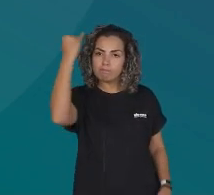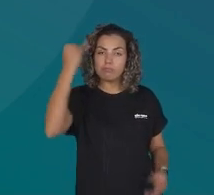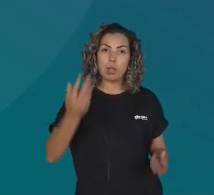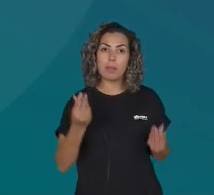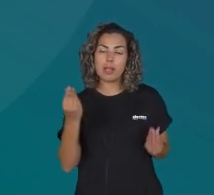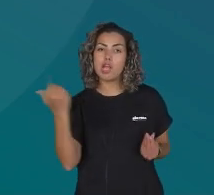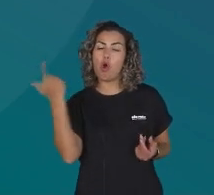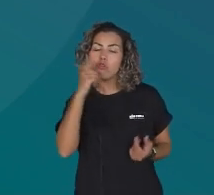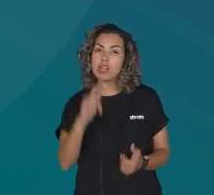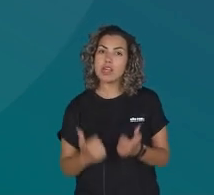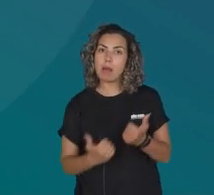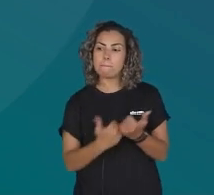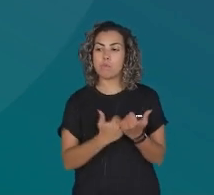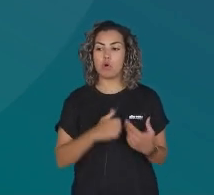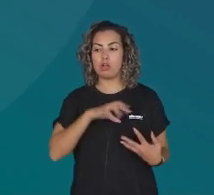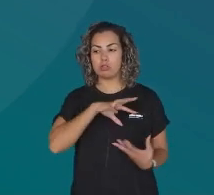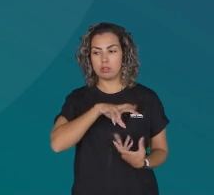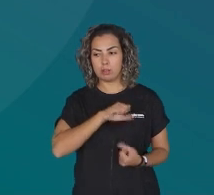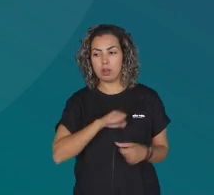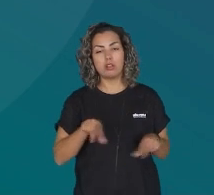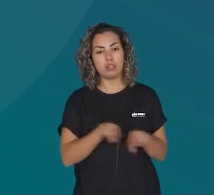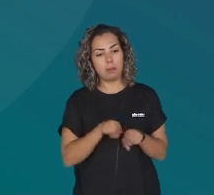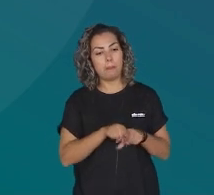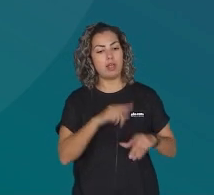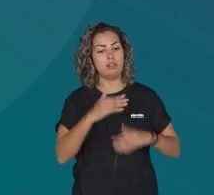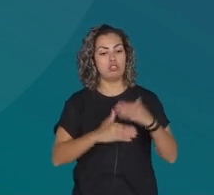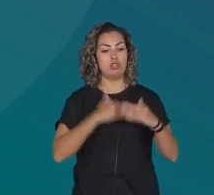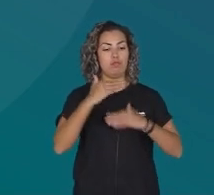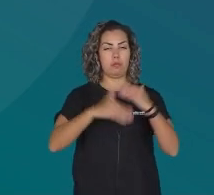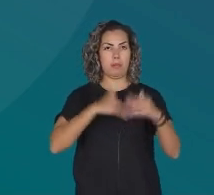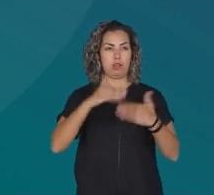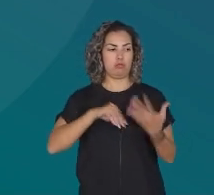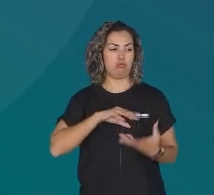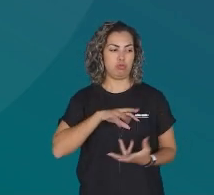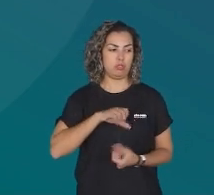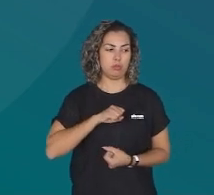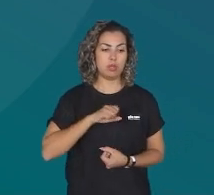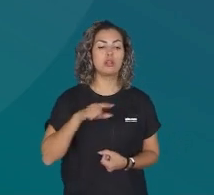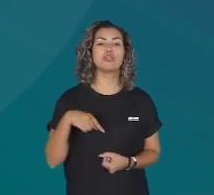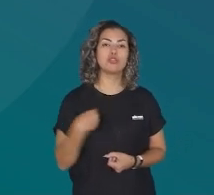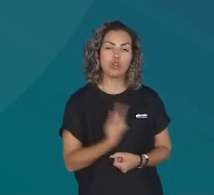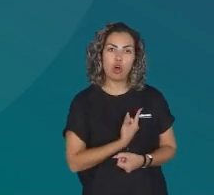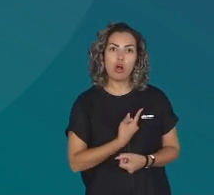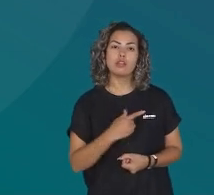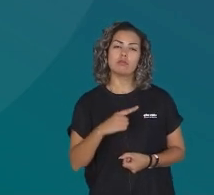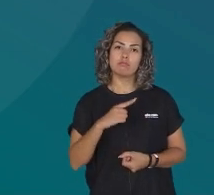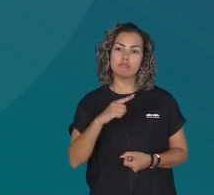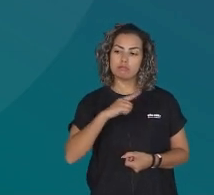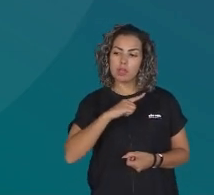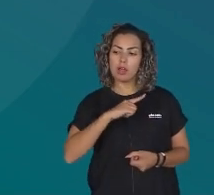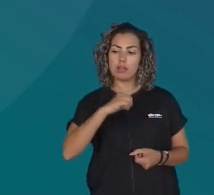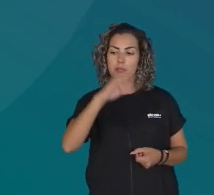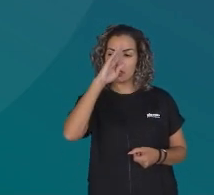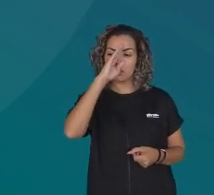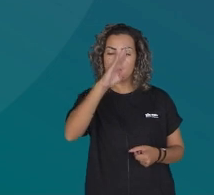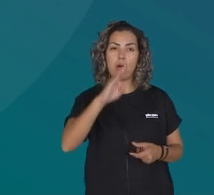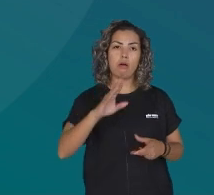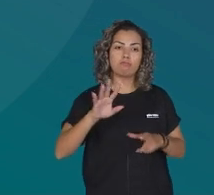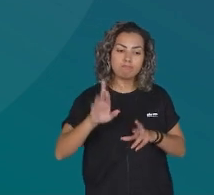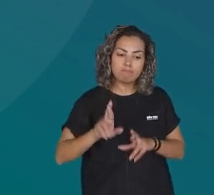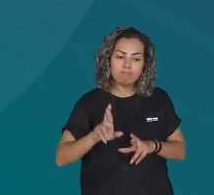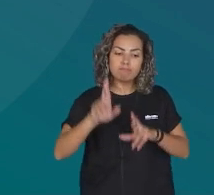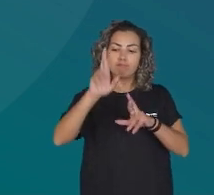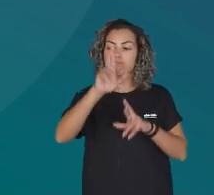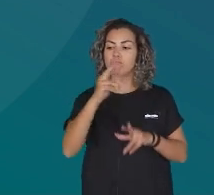we can also play a key role in contributing to the global biodiversity goals. We cannot only do that,